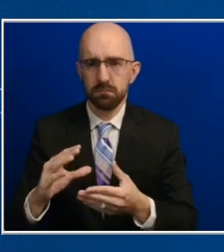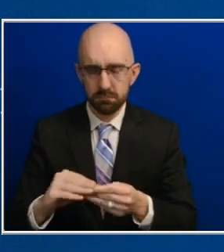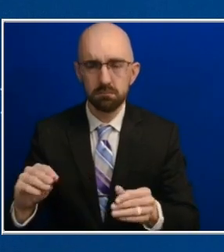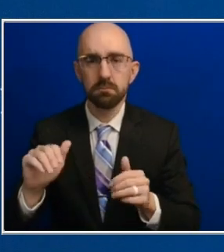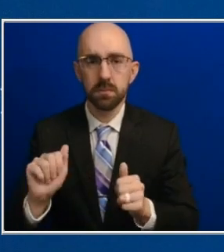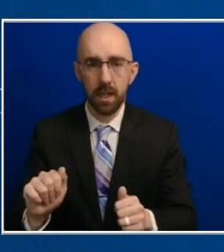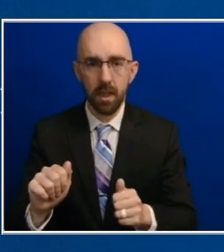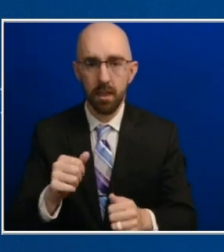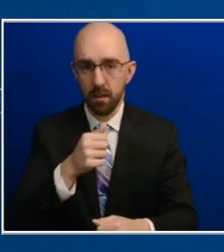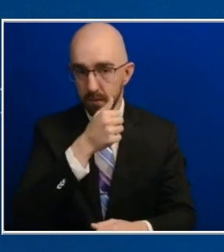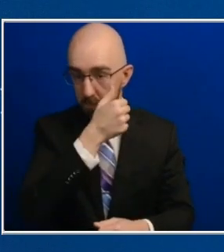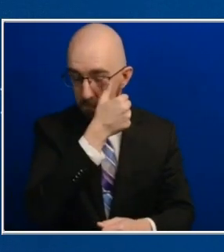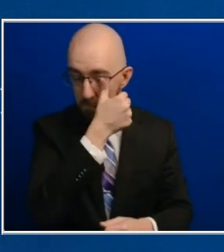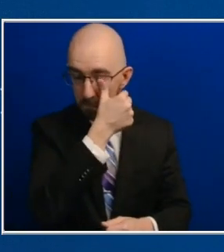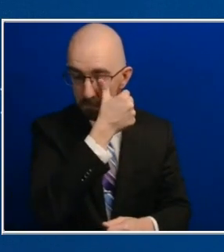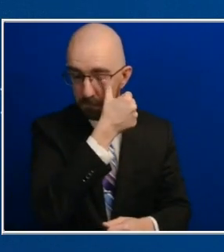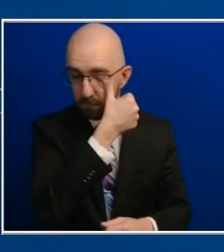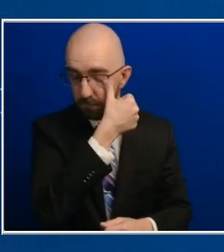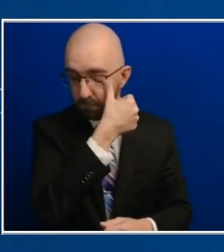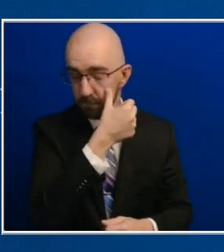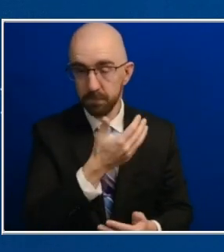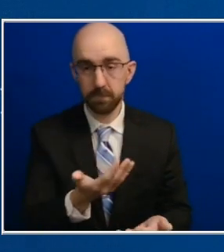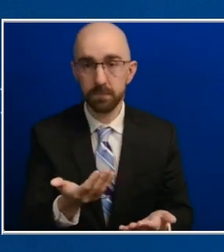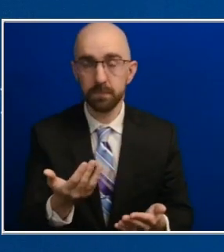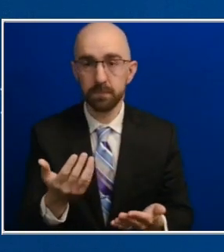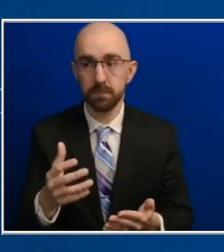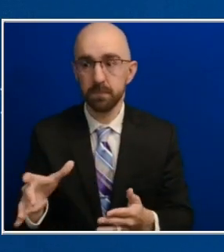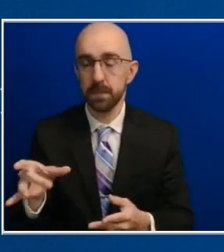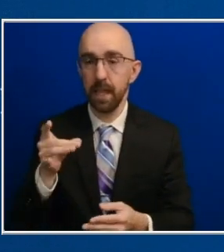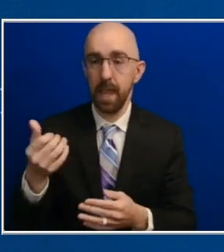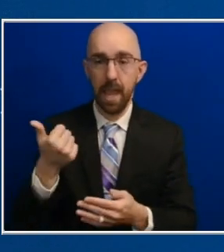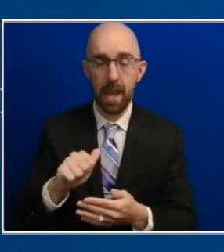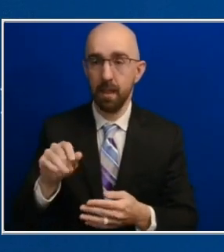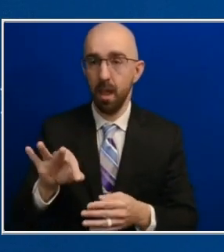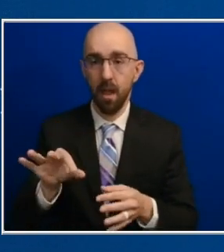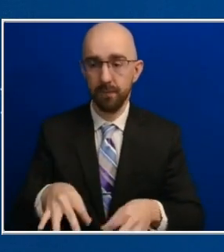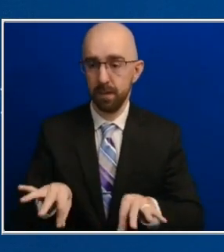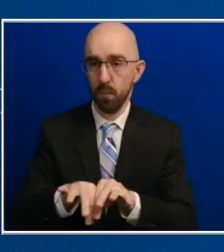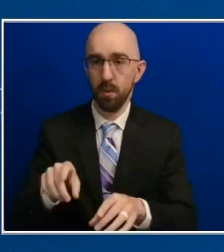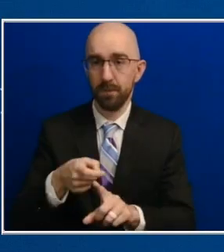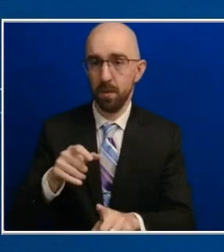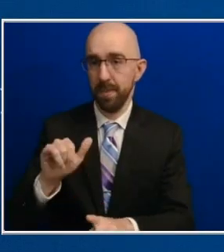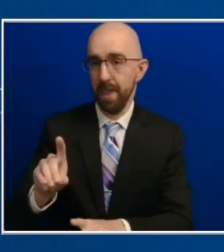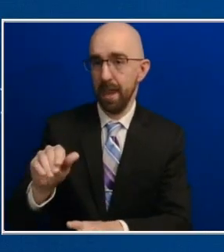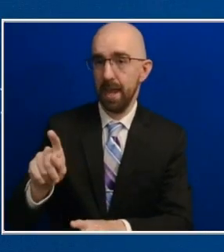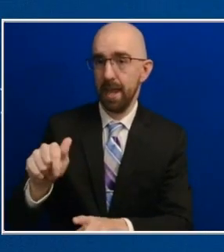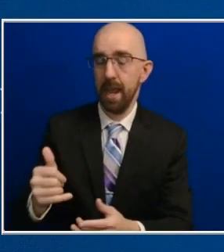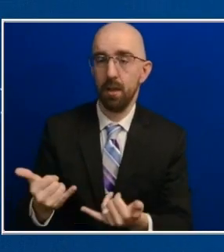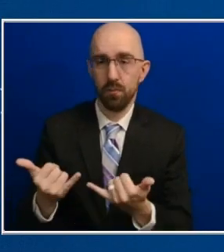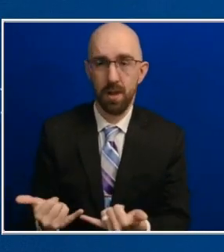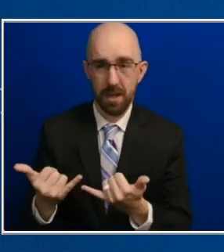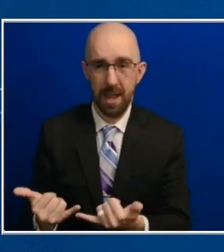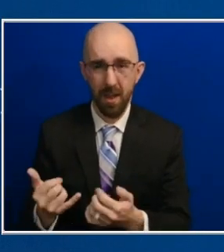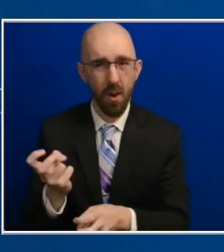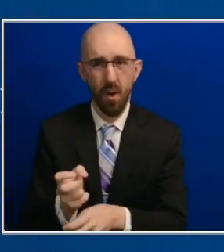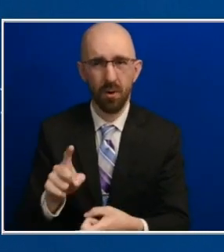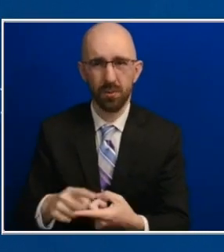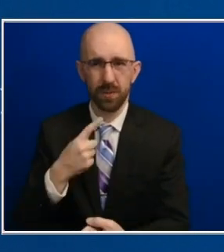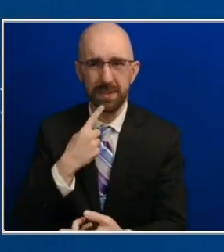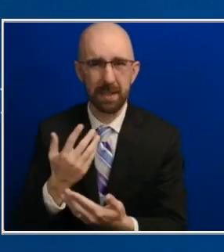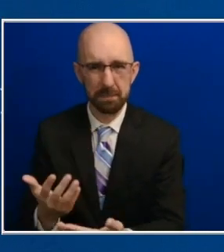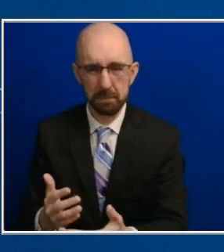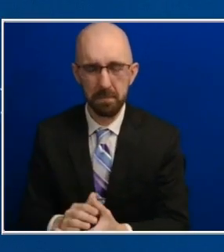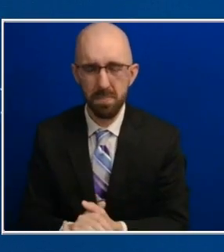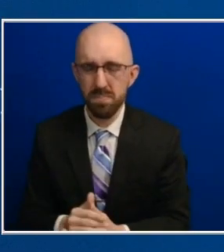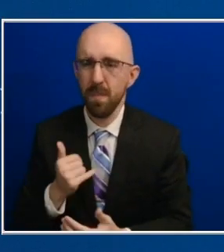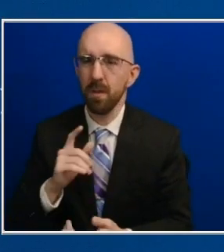anything of significance from this data right now. So I would just